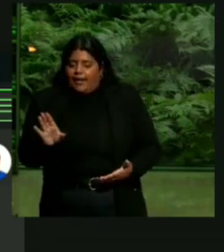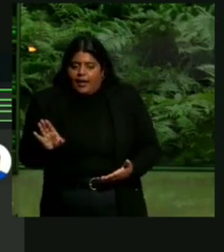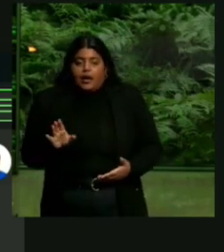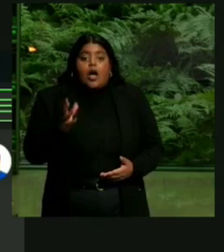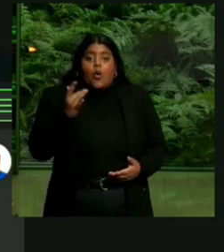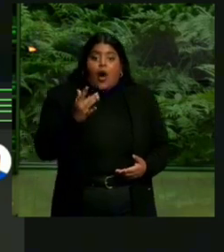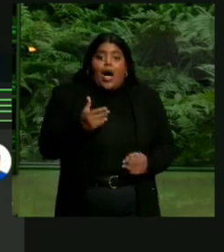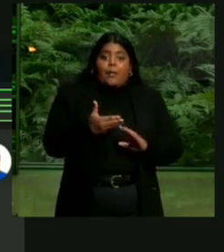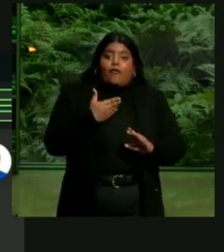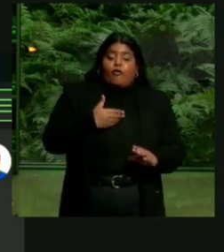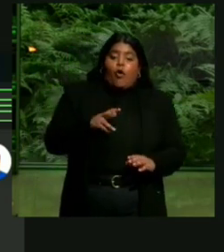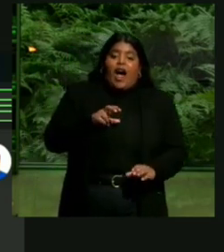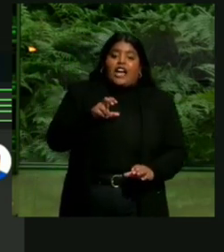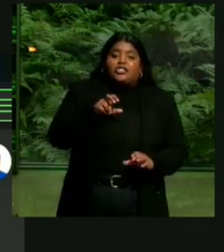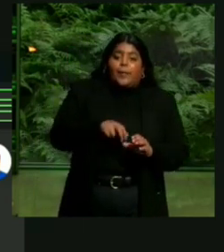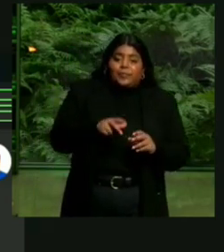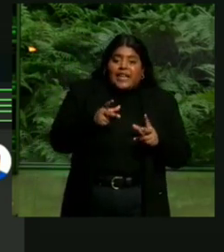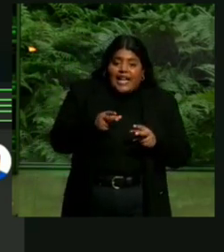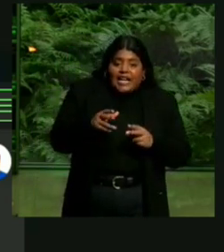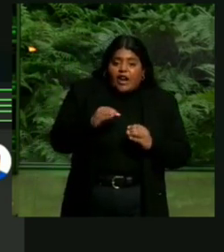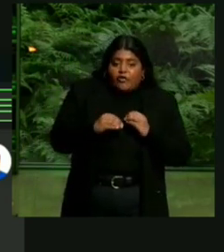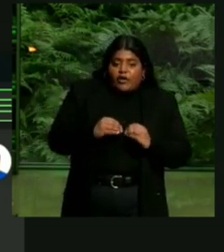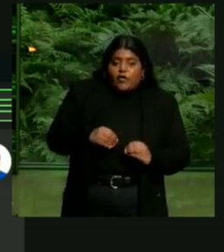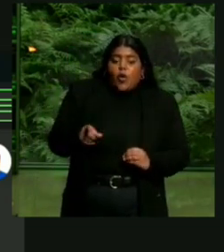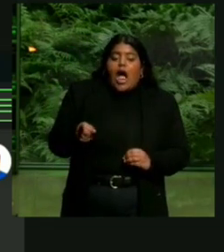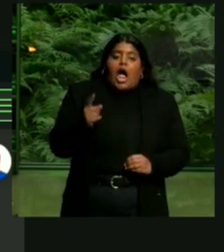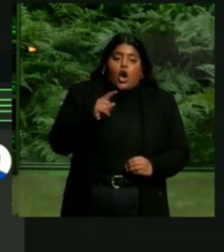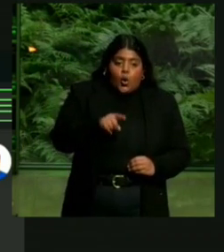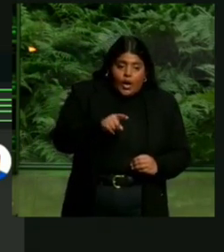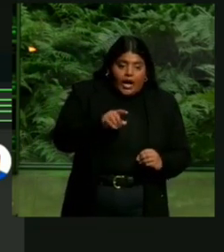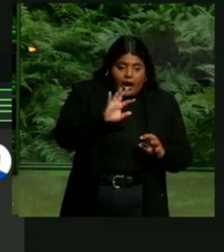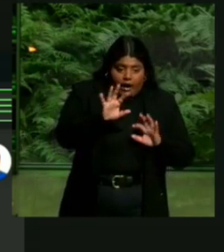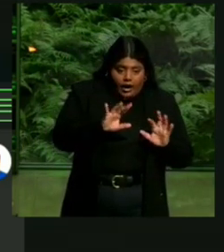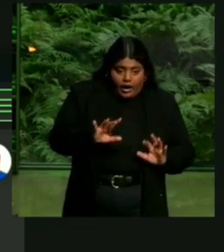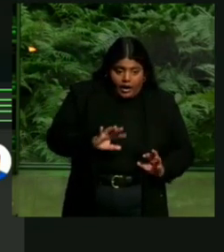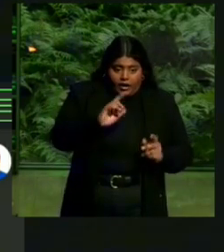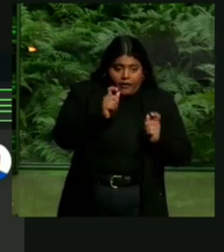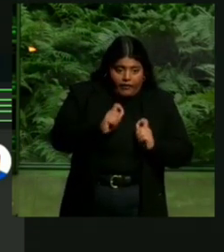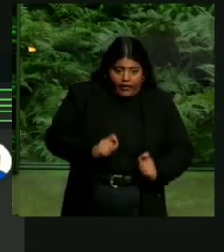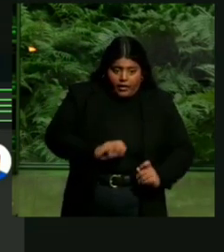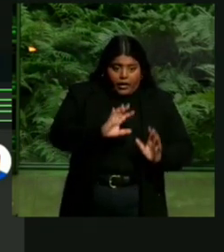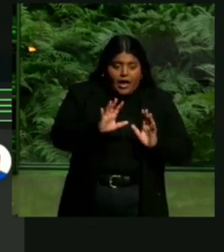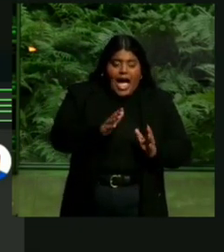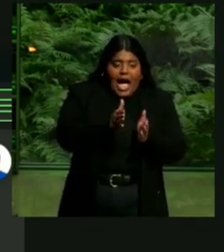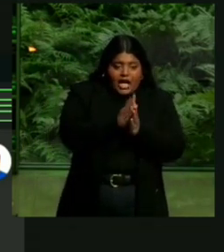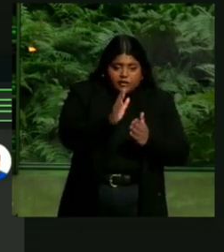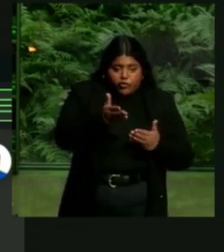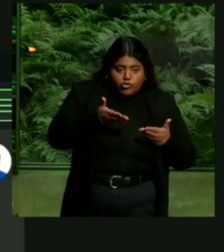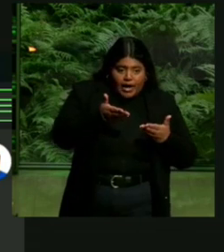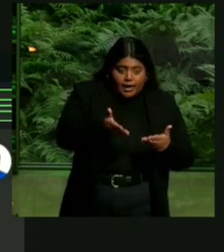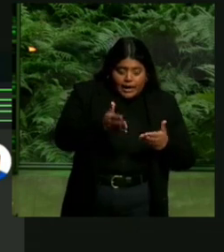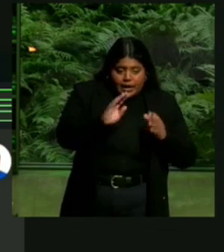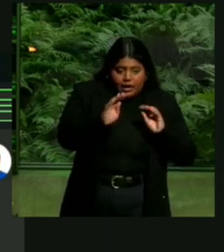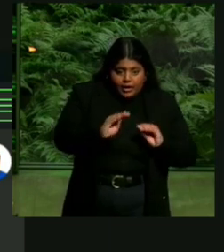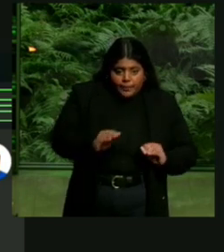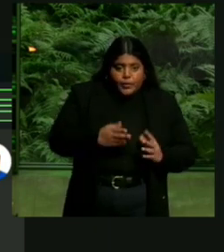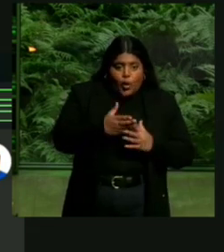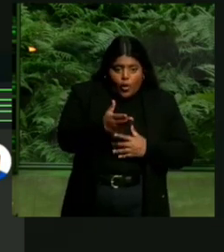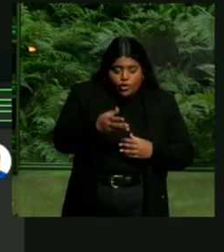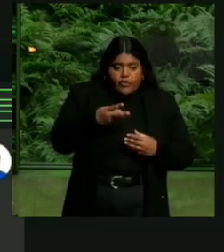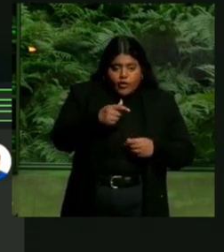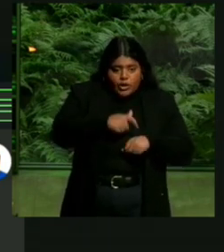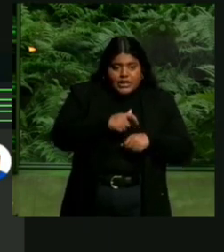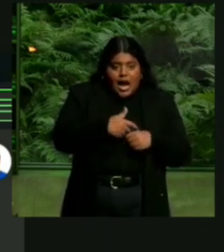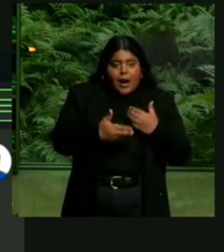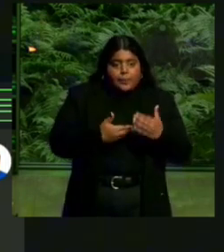of editing or reviewing, I go here, mess around with it, ask it for recommendations, go through a few times, and then